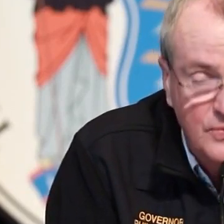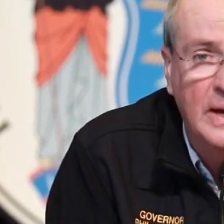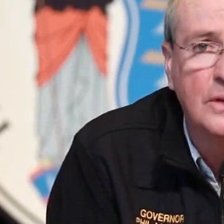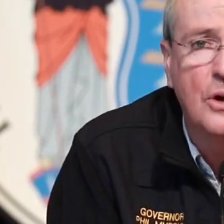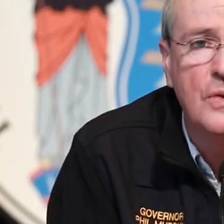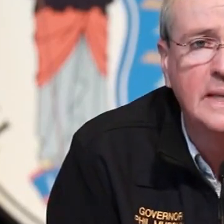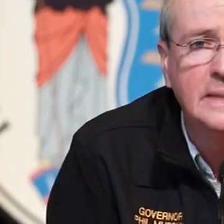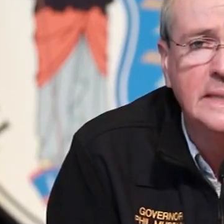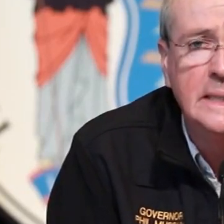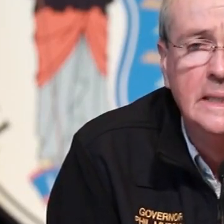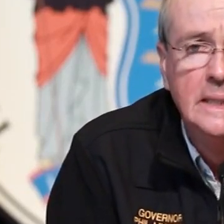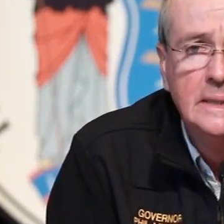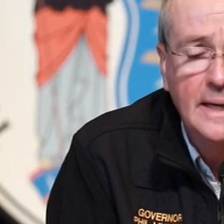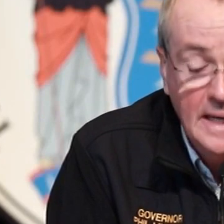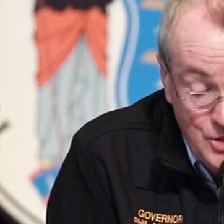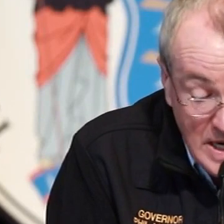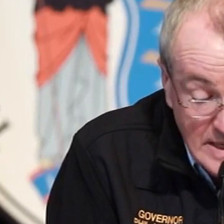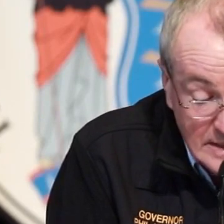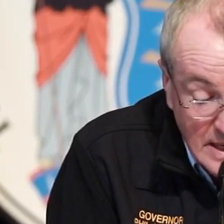can be found at